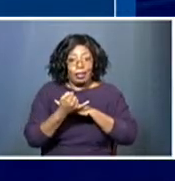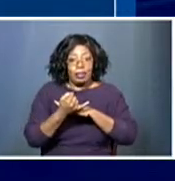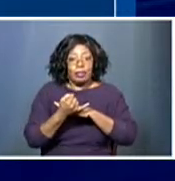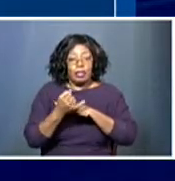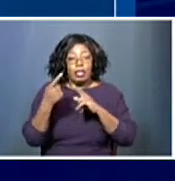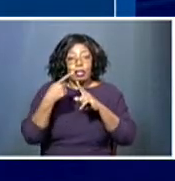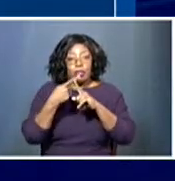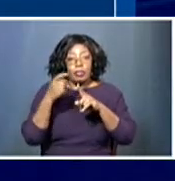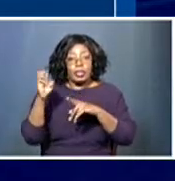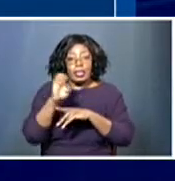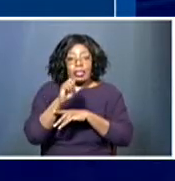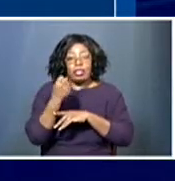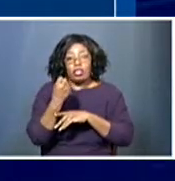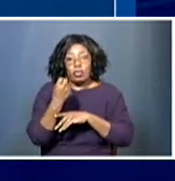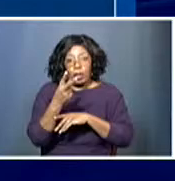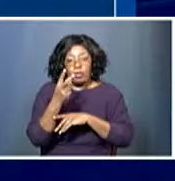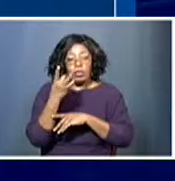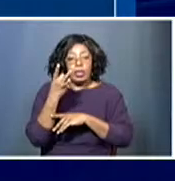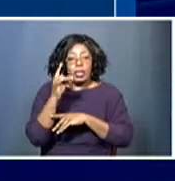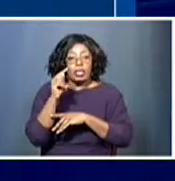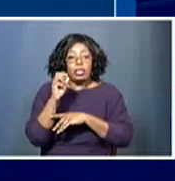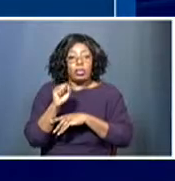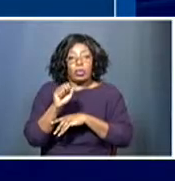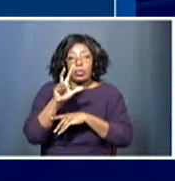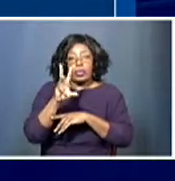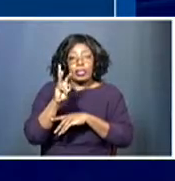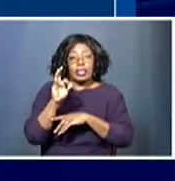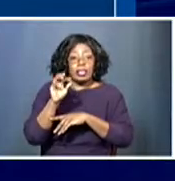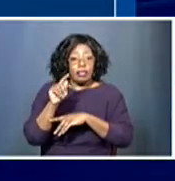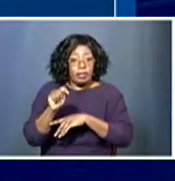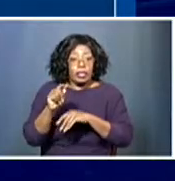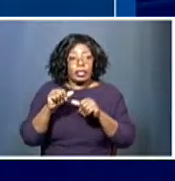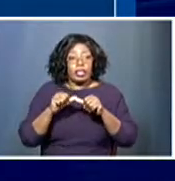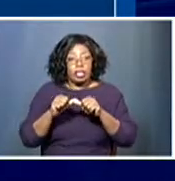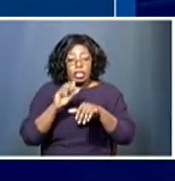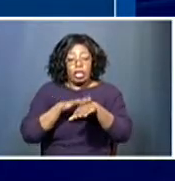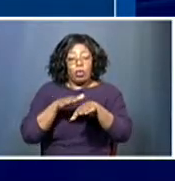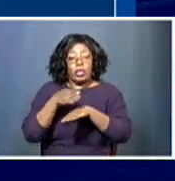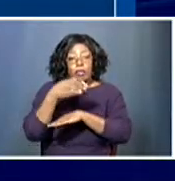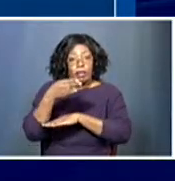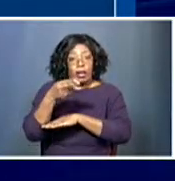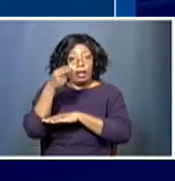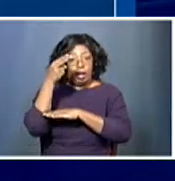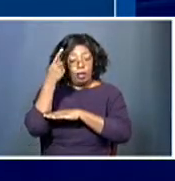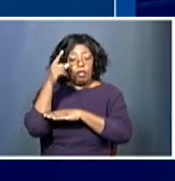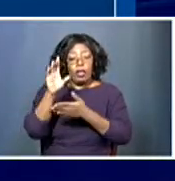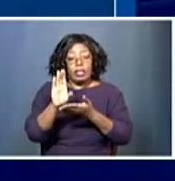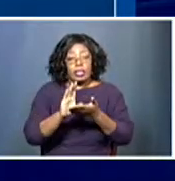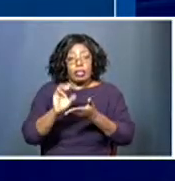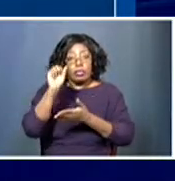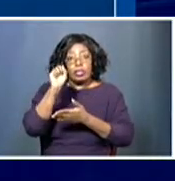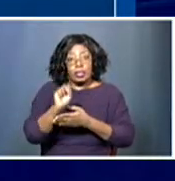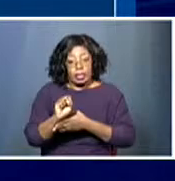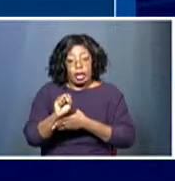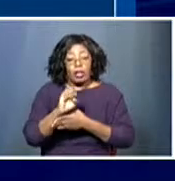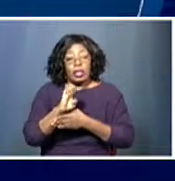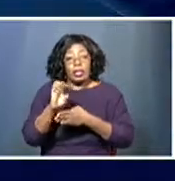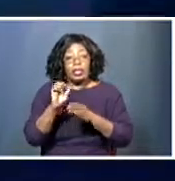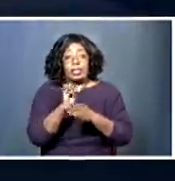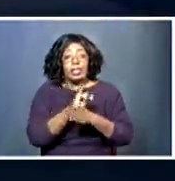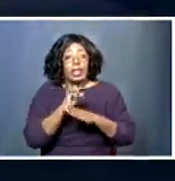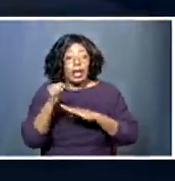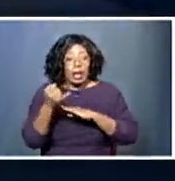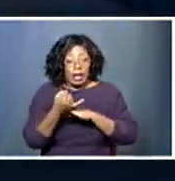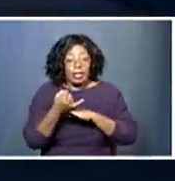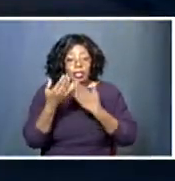the east at 12 to 18 knots, wave heights 3 to 6 feet. So we'll continue to keep caution flags in place for the central and southeastern islands on Thursday.